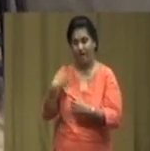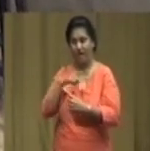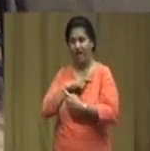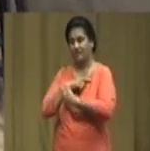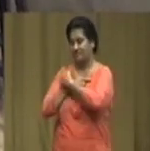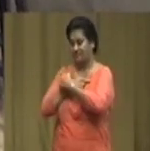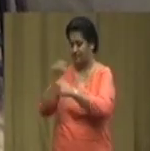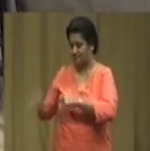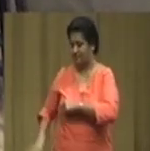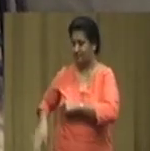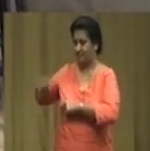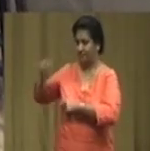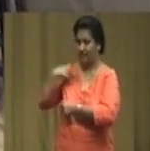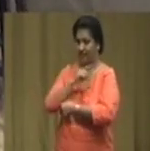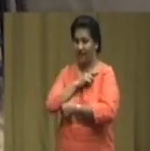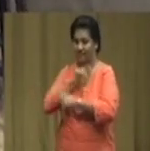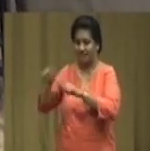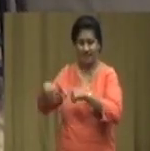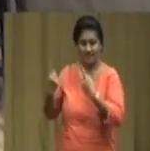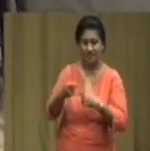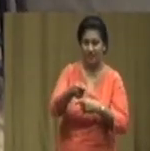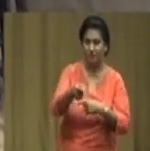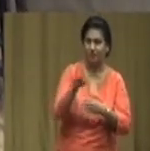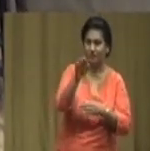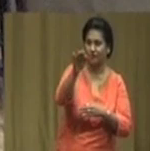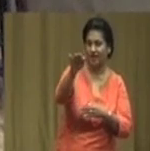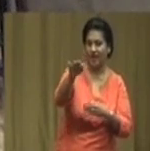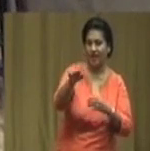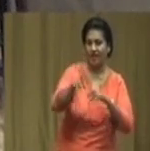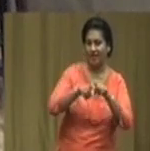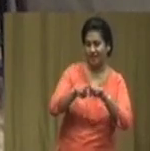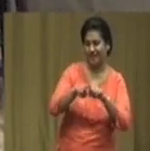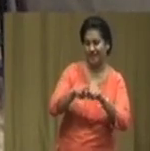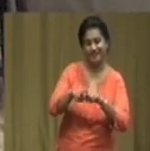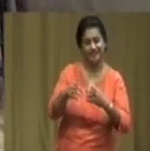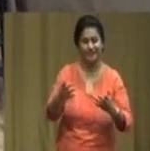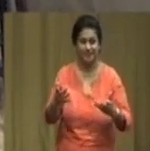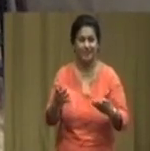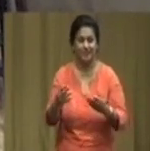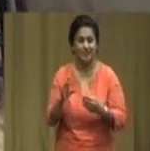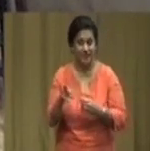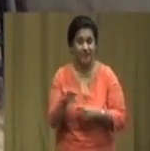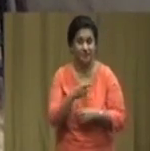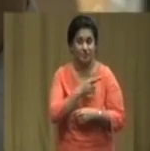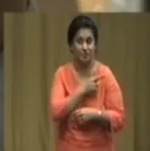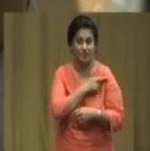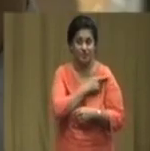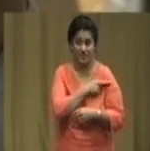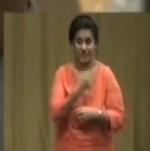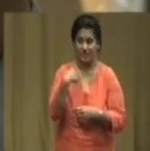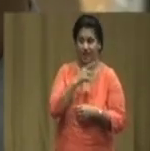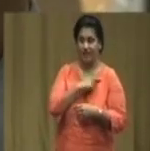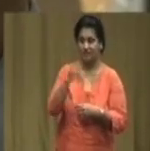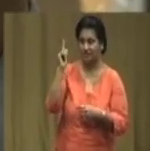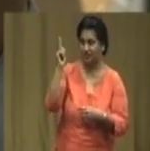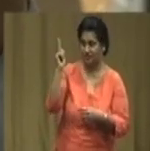growing up, a workspace that's going to be facing challenges of automation. And I mean, I think this is a key responsibility of ours as academics